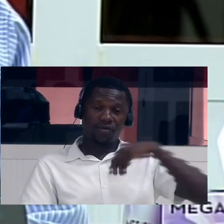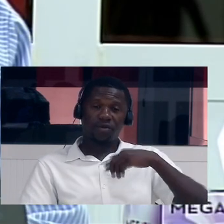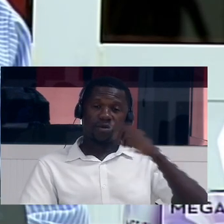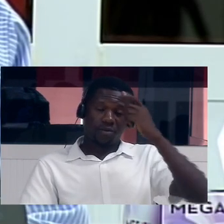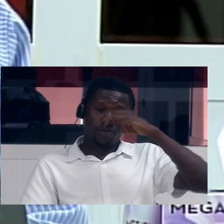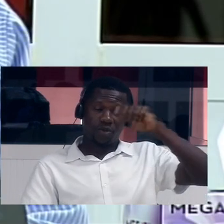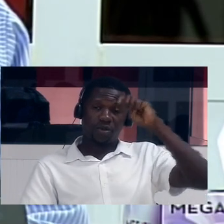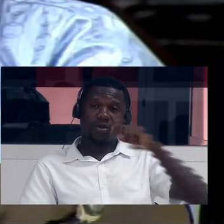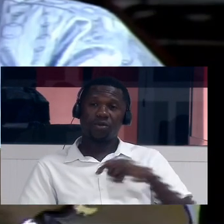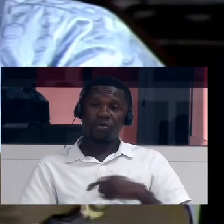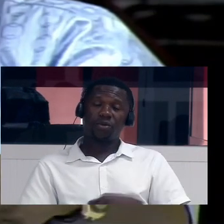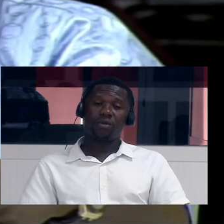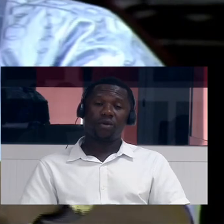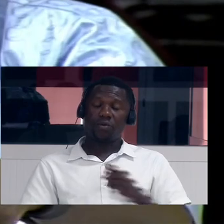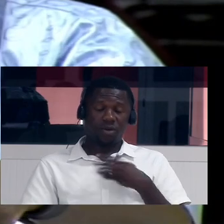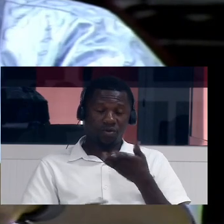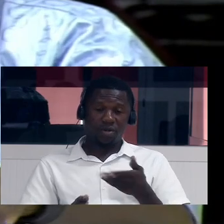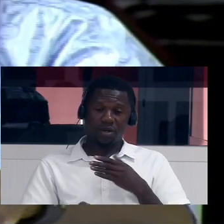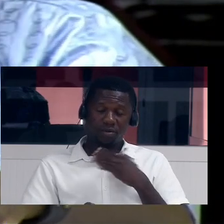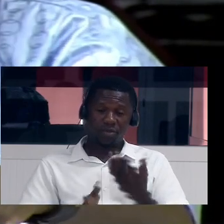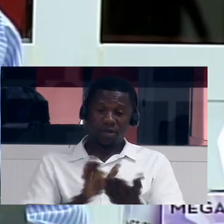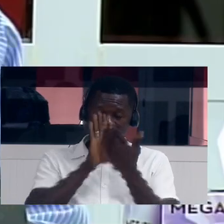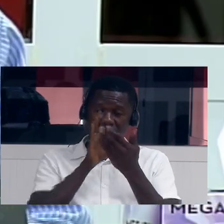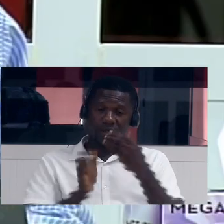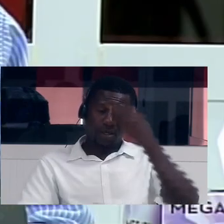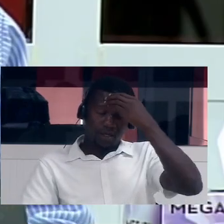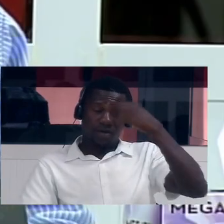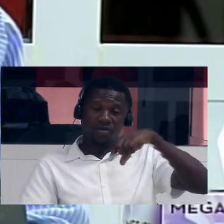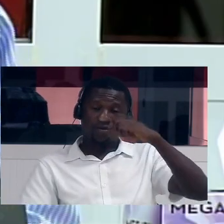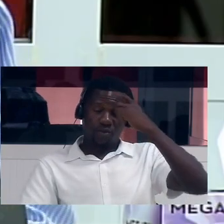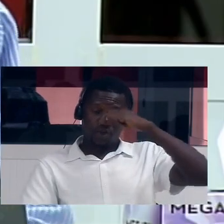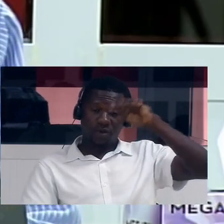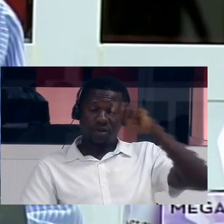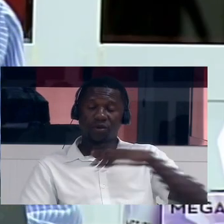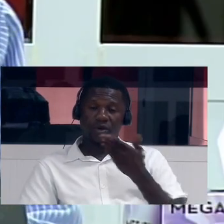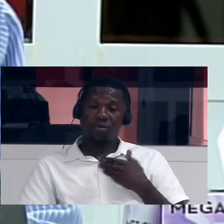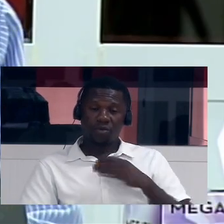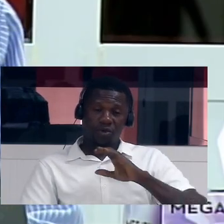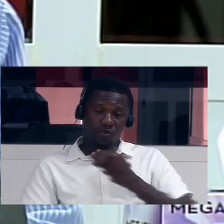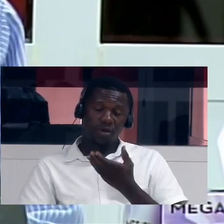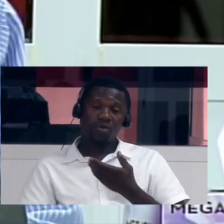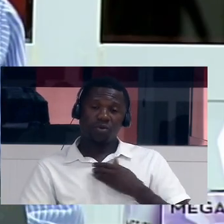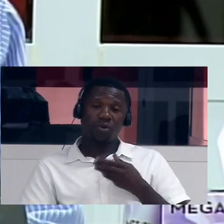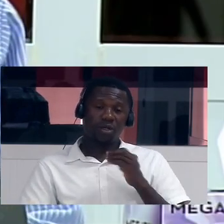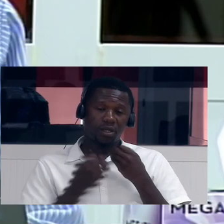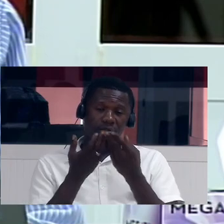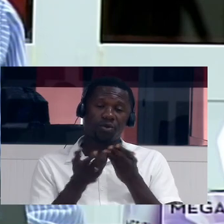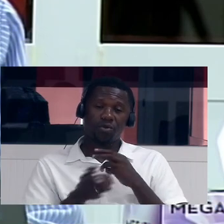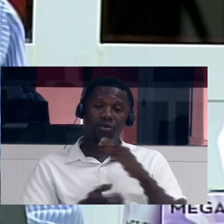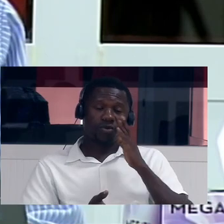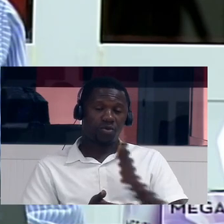here as the head of the police. Yes, that's right. That's why I'm here, and that's why I'm willing to tell you the truth. Okay. Yes. So